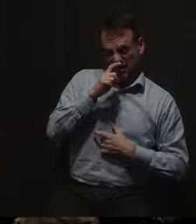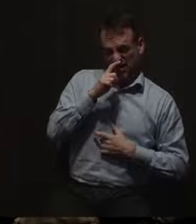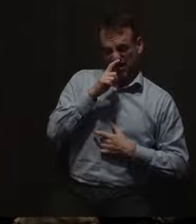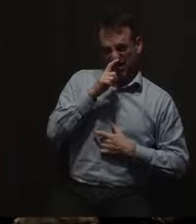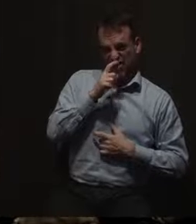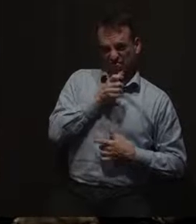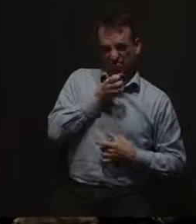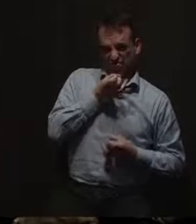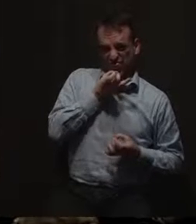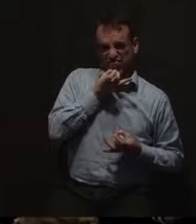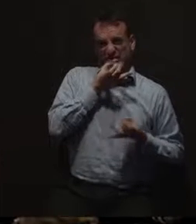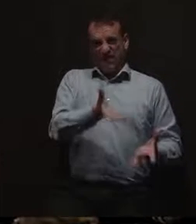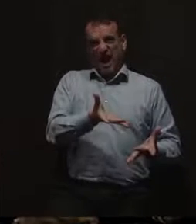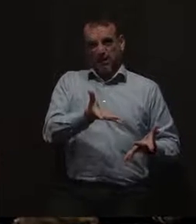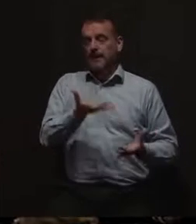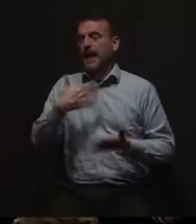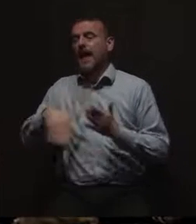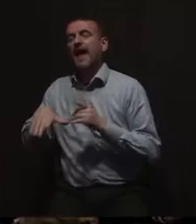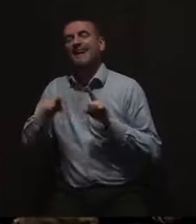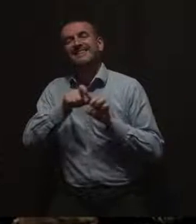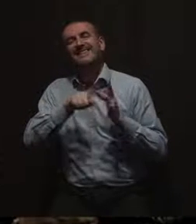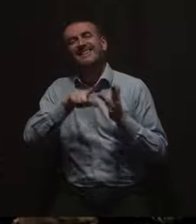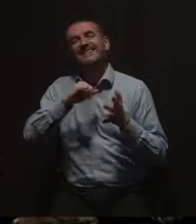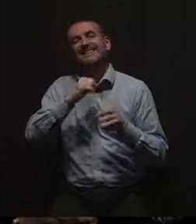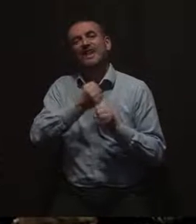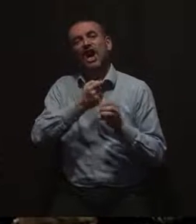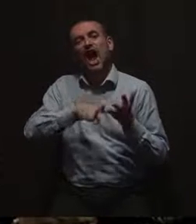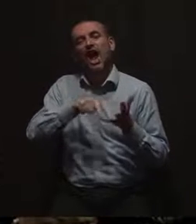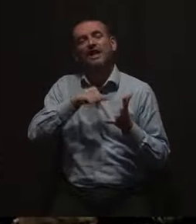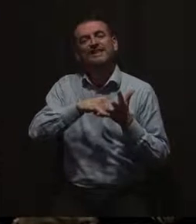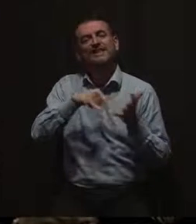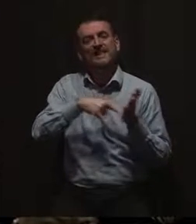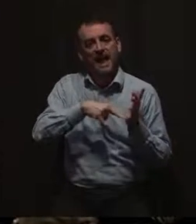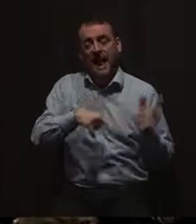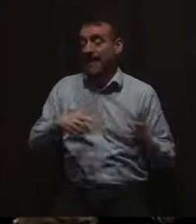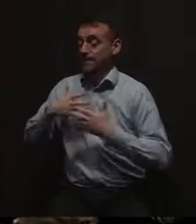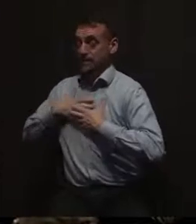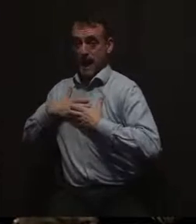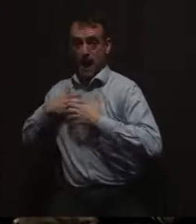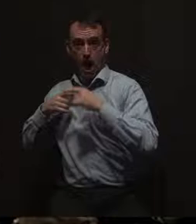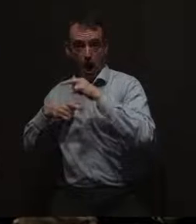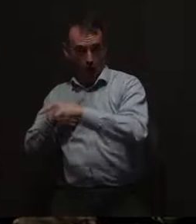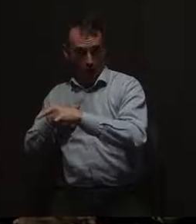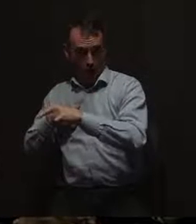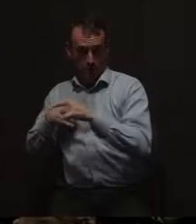we're more racist because it's fear of the other. So that's xenophobia, fear of the other.